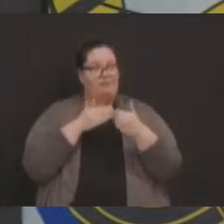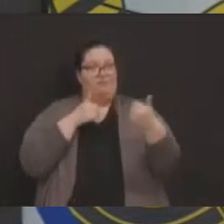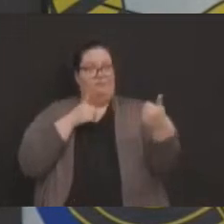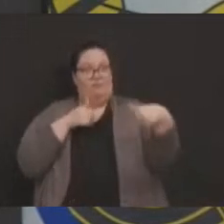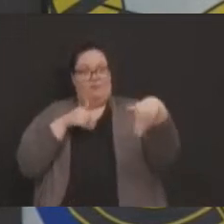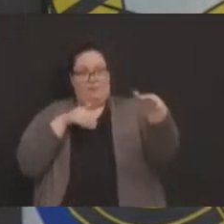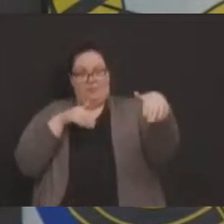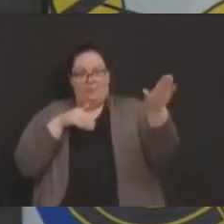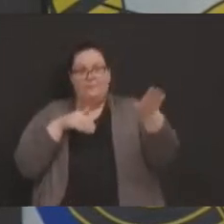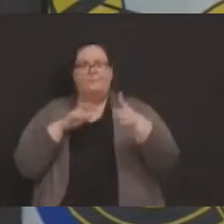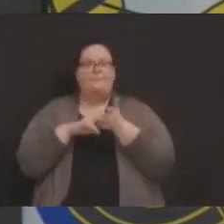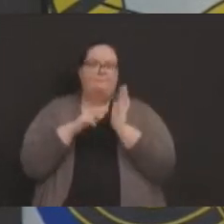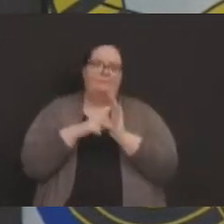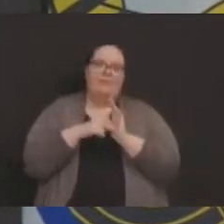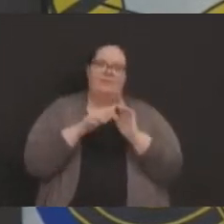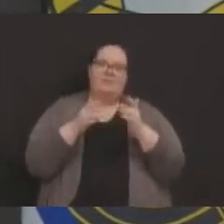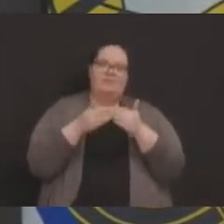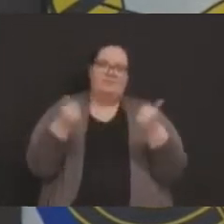CTV.